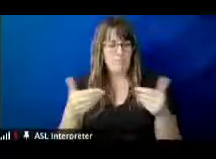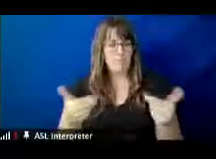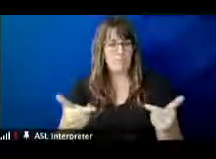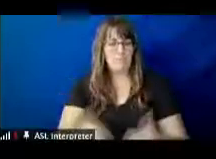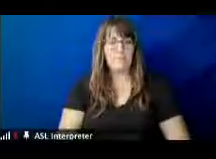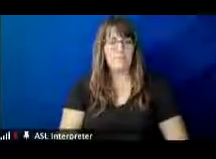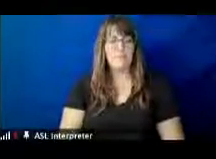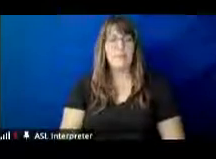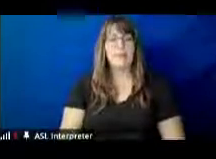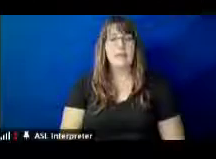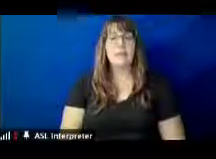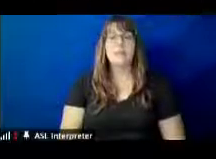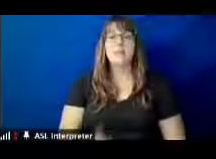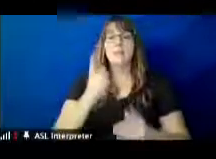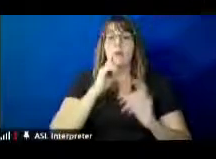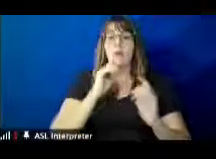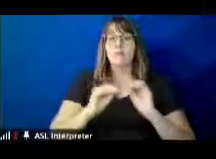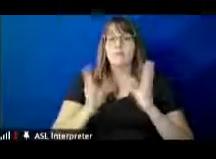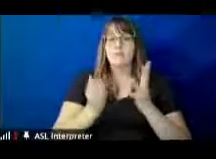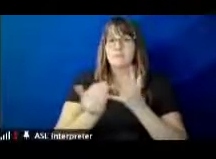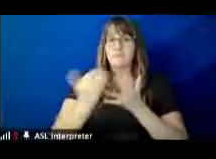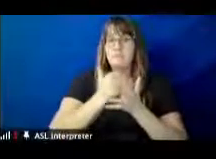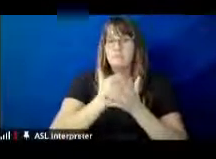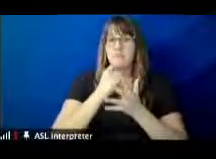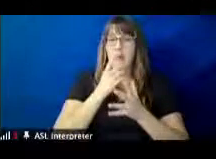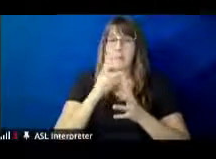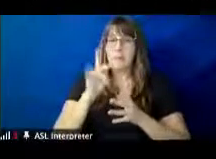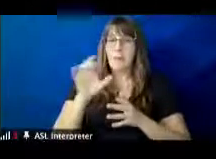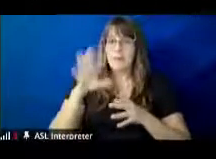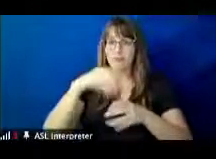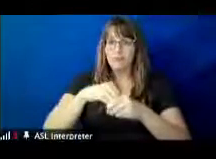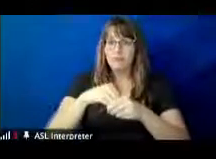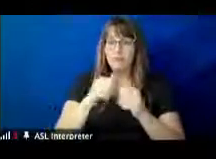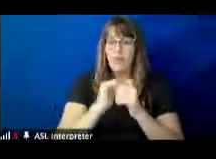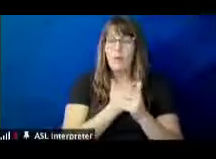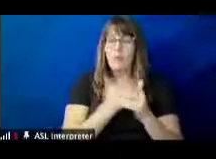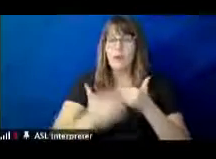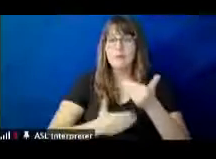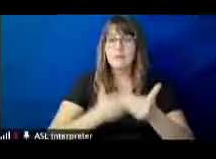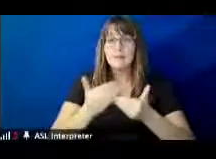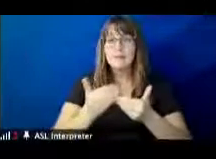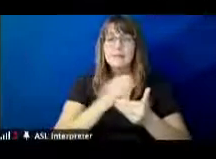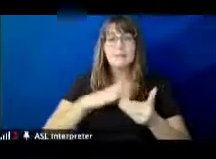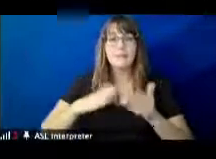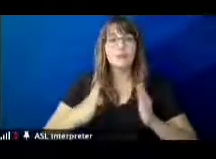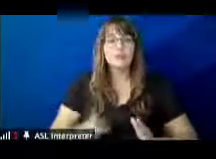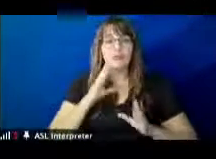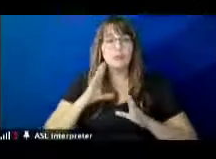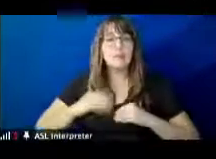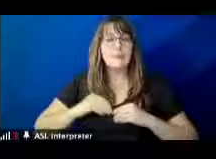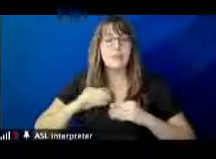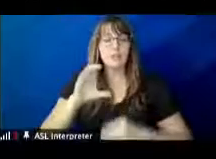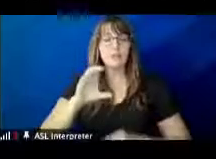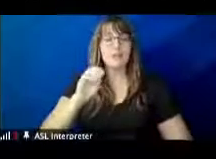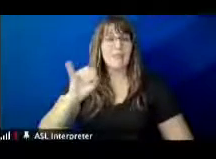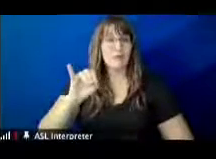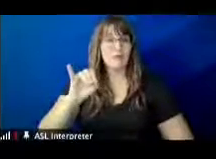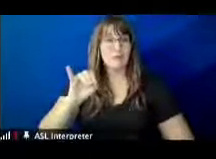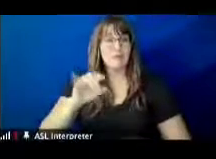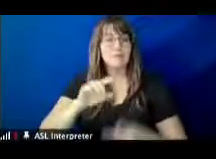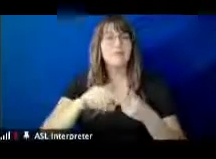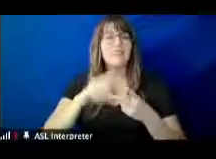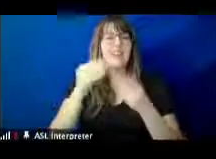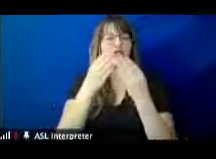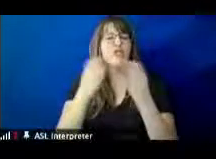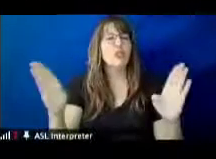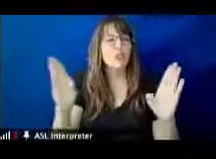In order to maximize transparency and public participation in our process, the Commissioners will be taking community of interest input and general